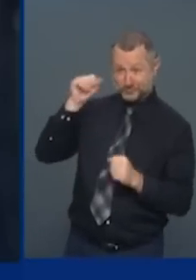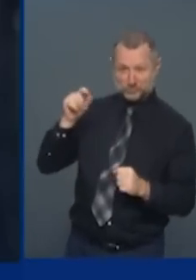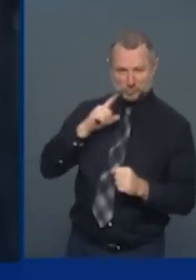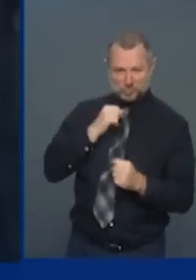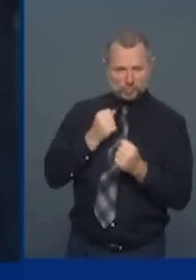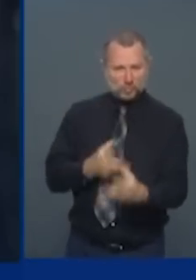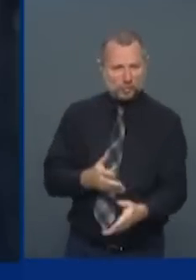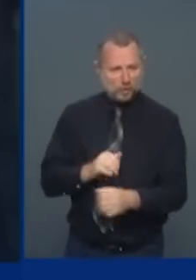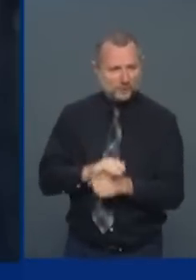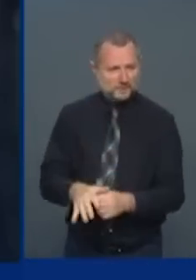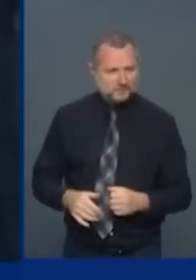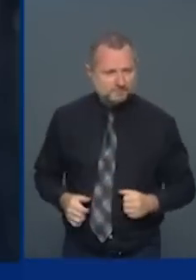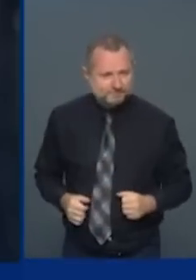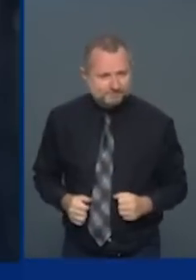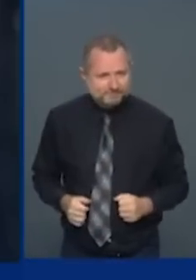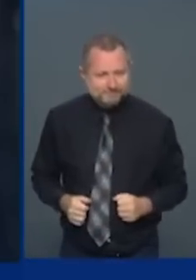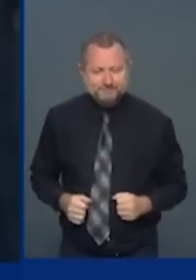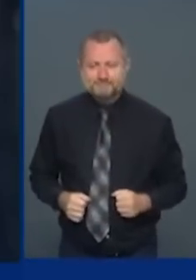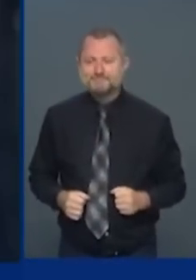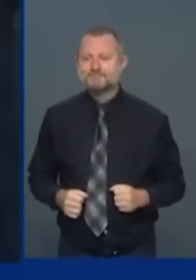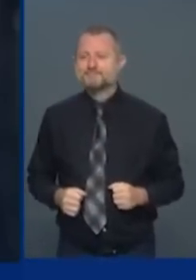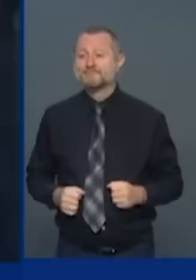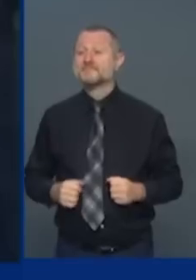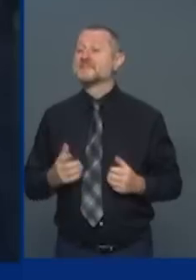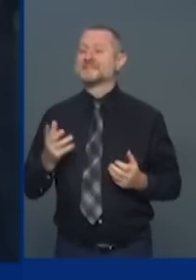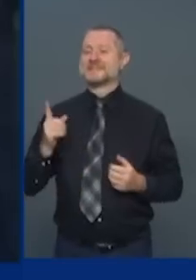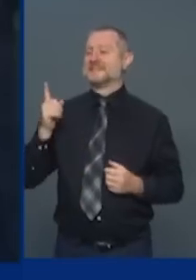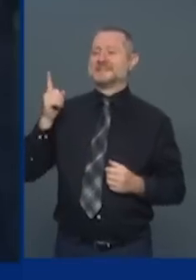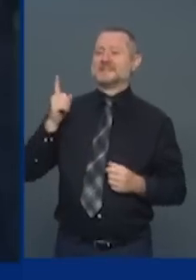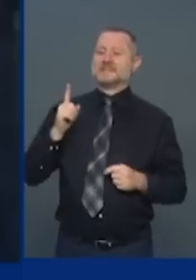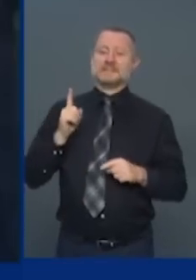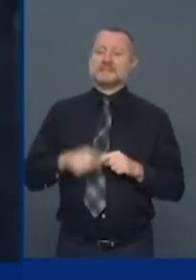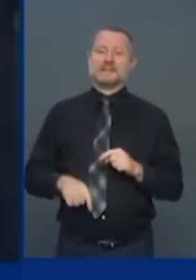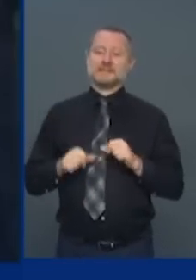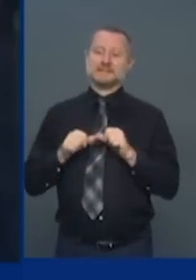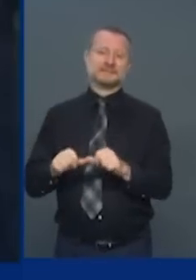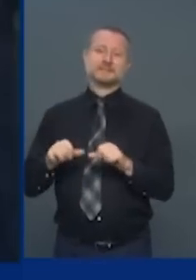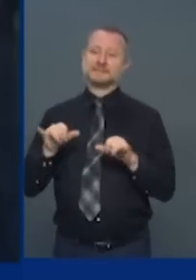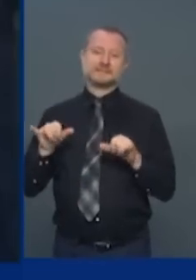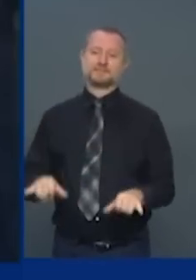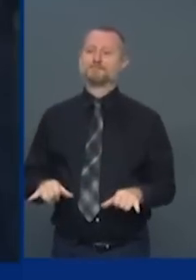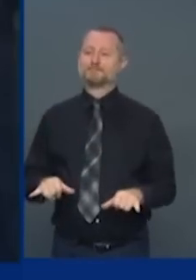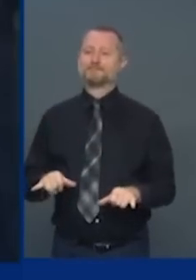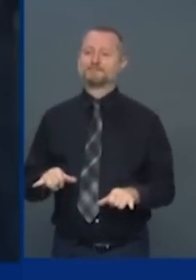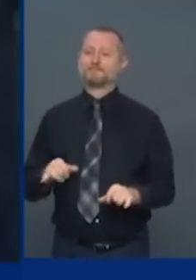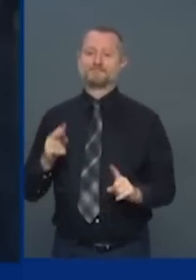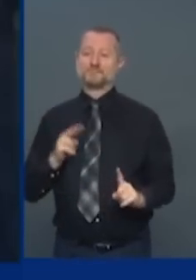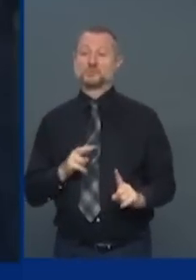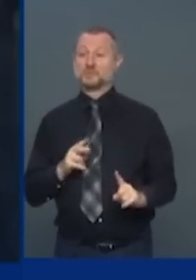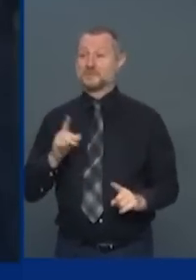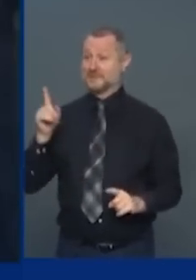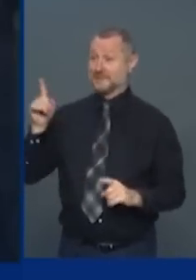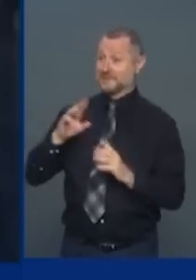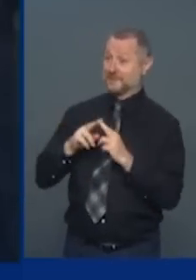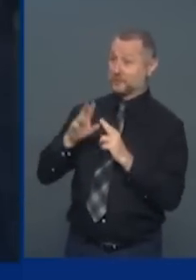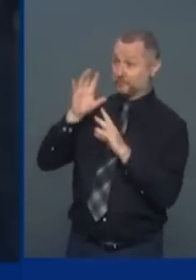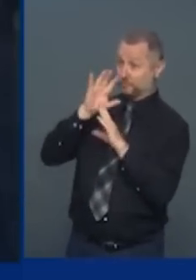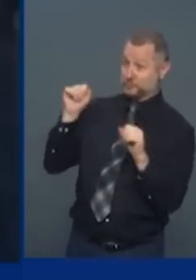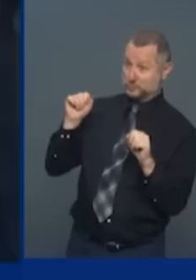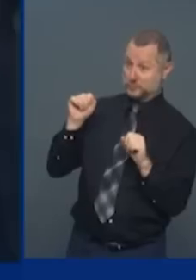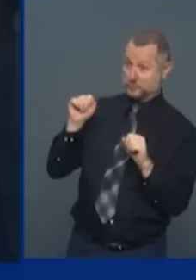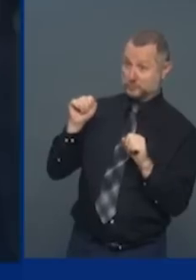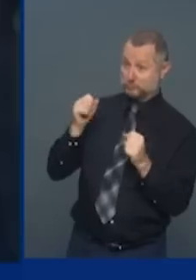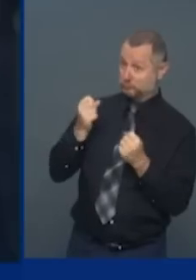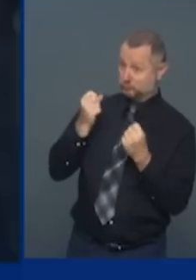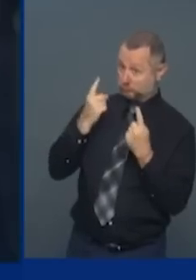It is an unsustainable position for the federal government. Either this president will figure it out, or the next president will